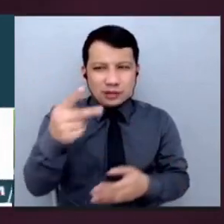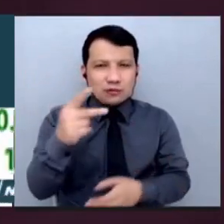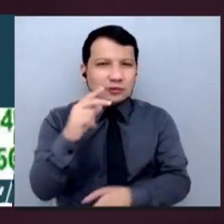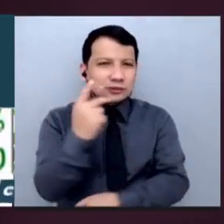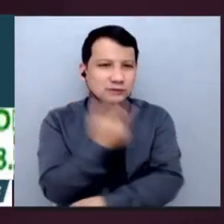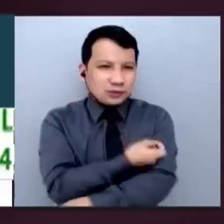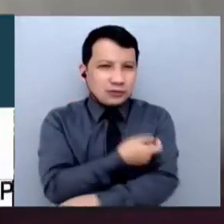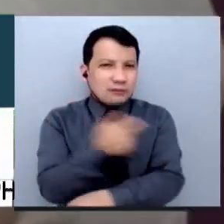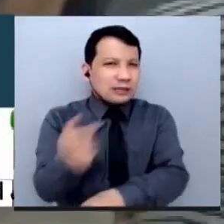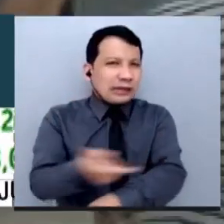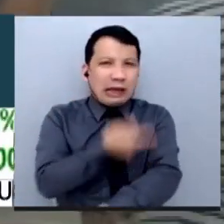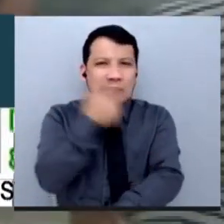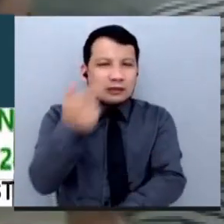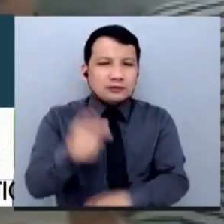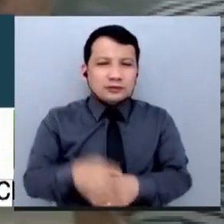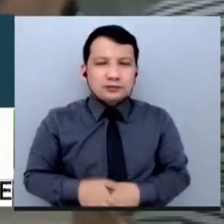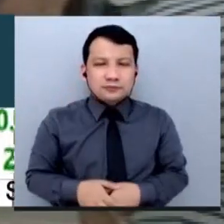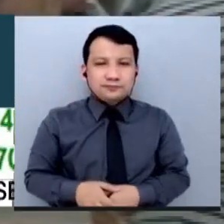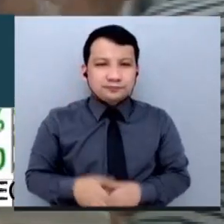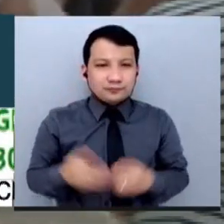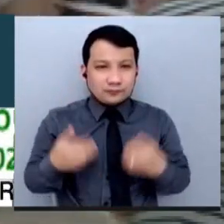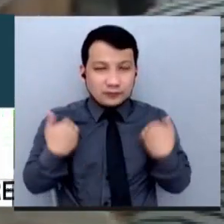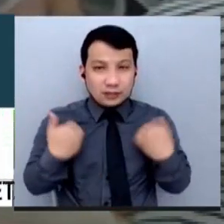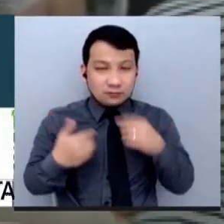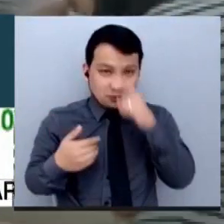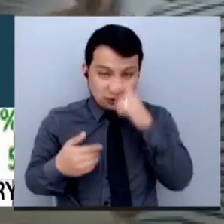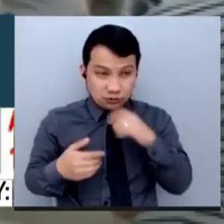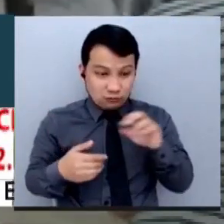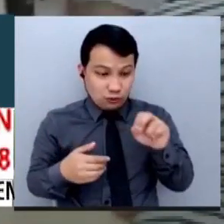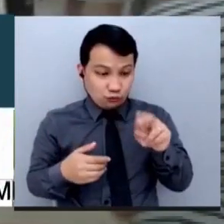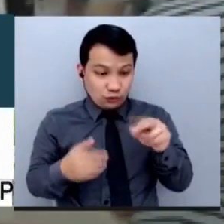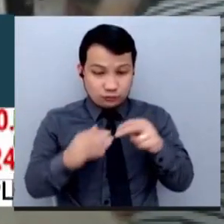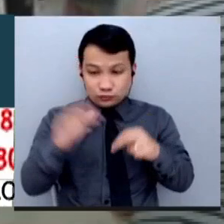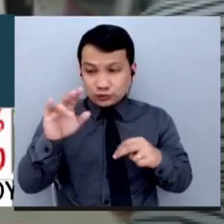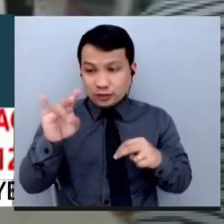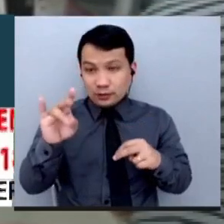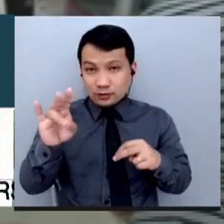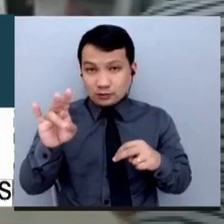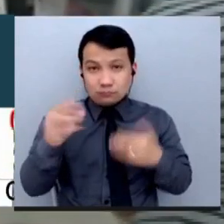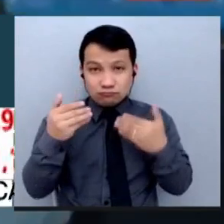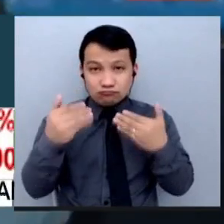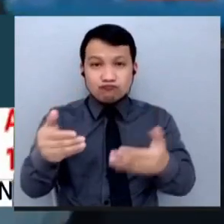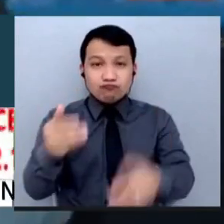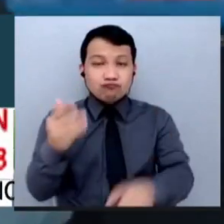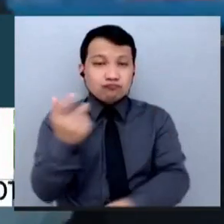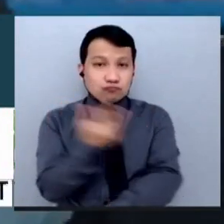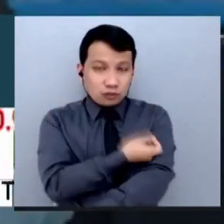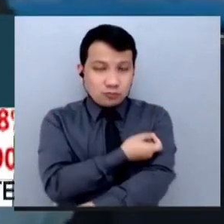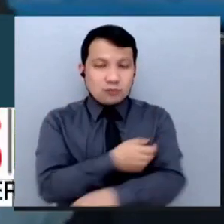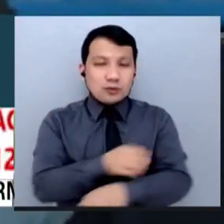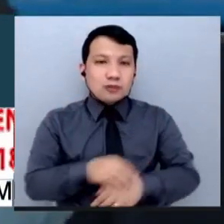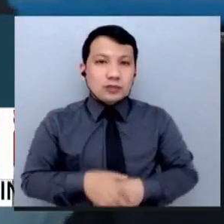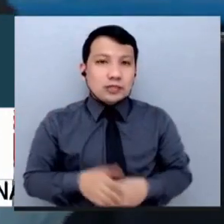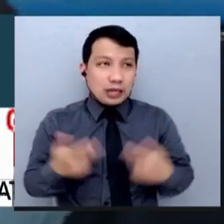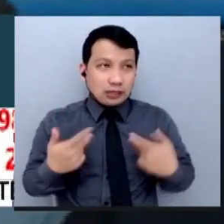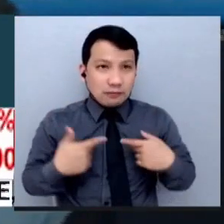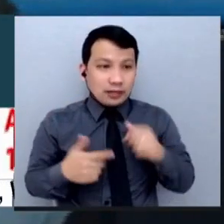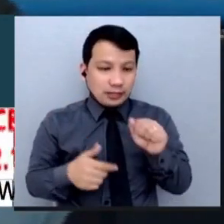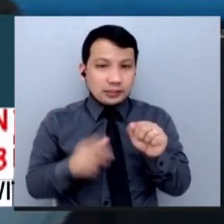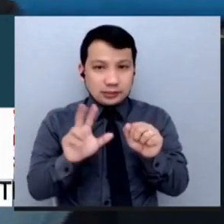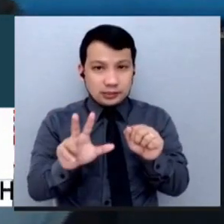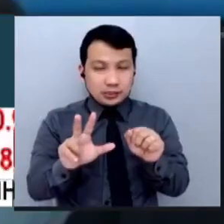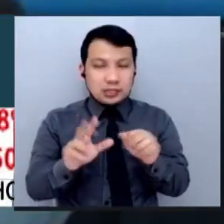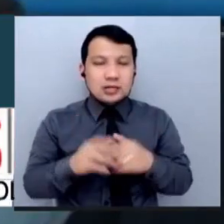then, doon sa minors, tulit-tulit po yung ating pagbakuna ng minors with comorbidity. And